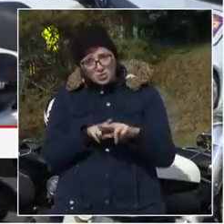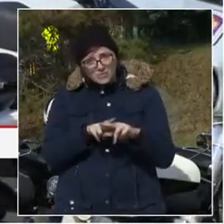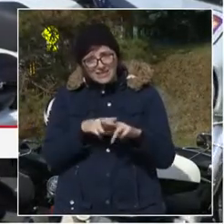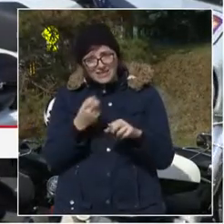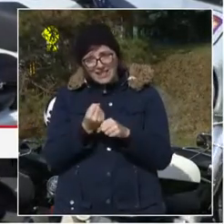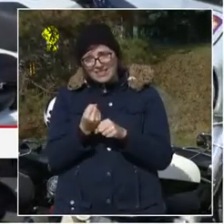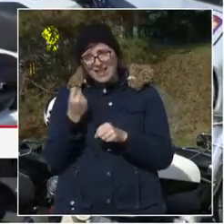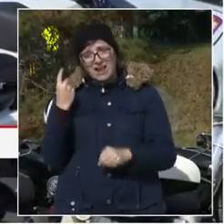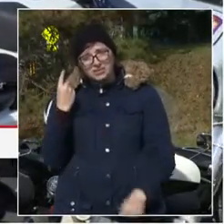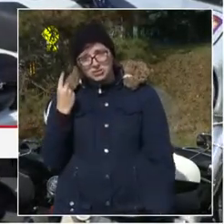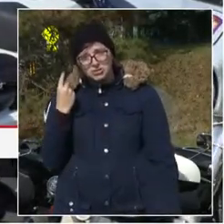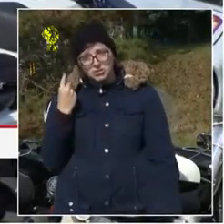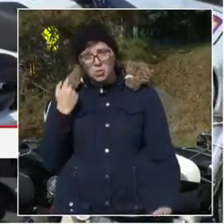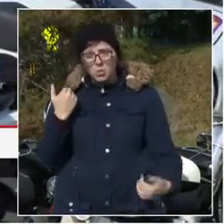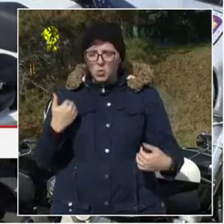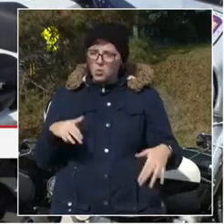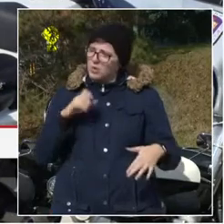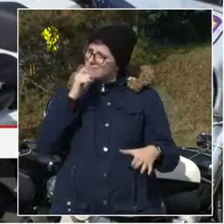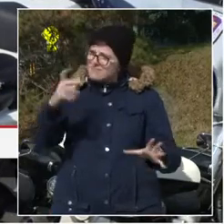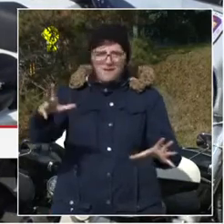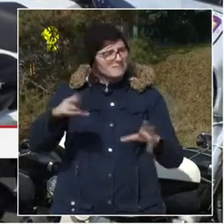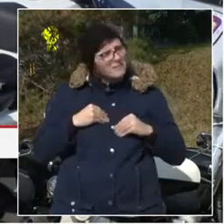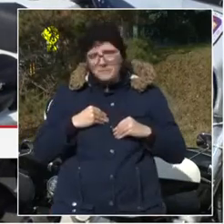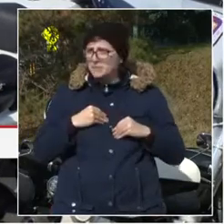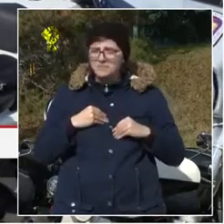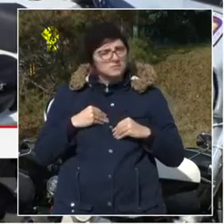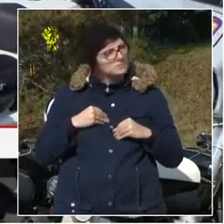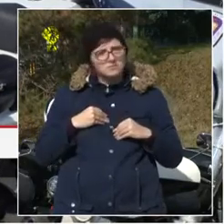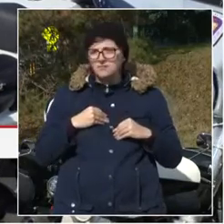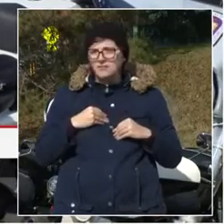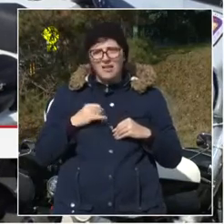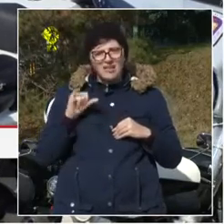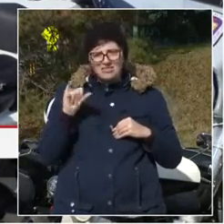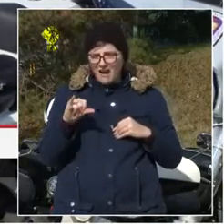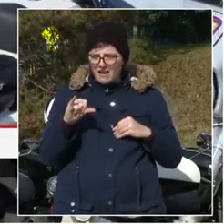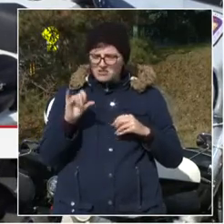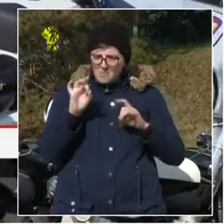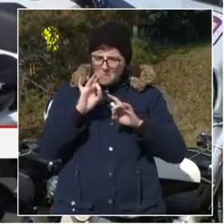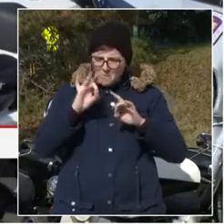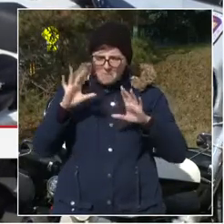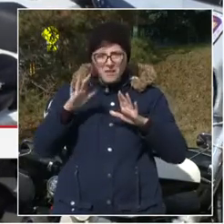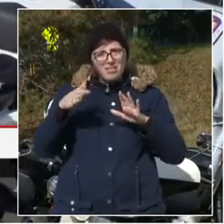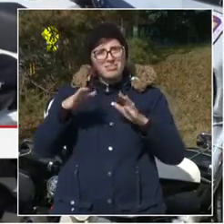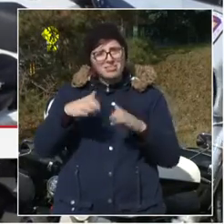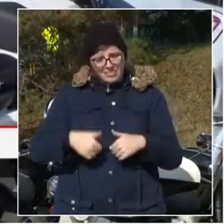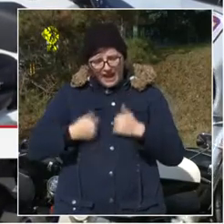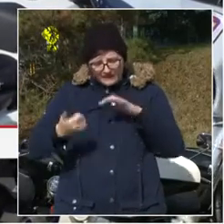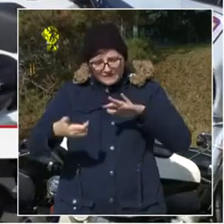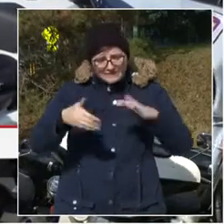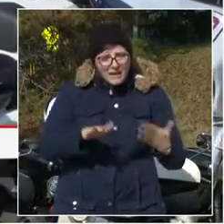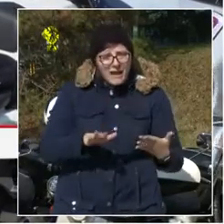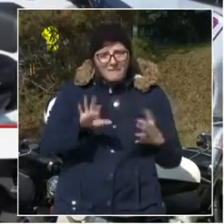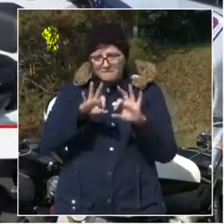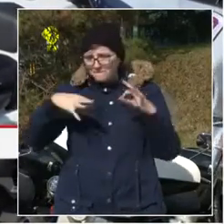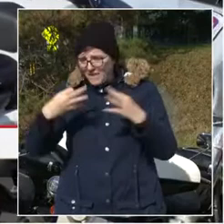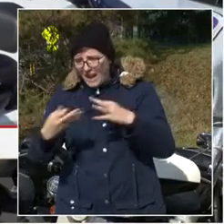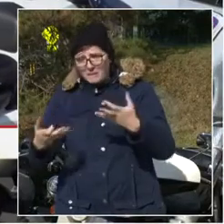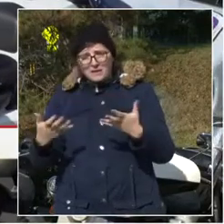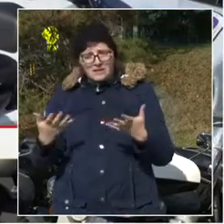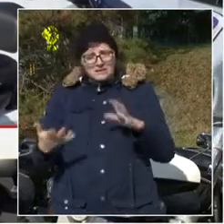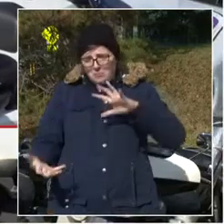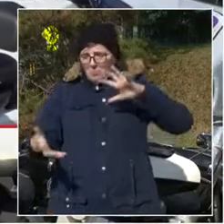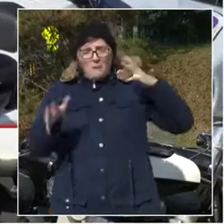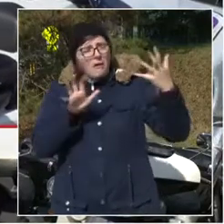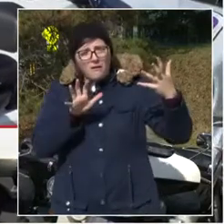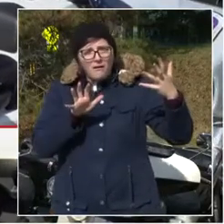in 2021. That's unacceptable. That's shattered lives, that's shattered families. That's not just the number.